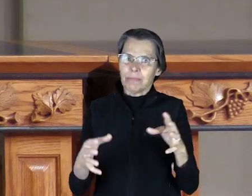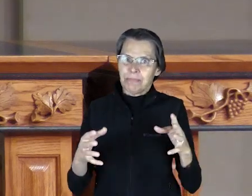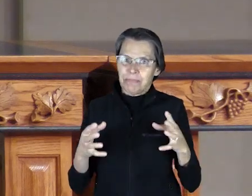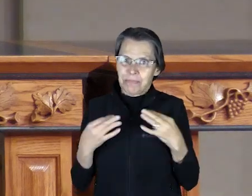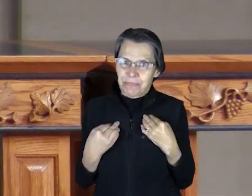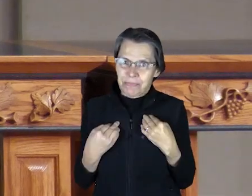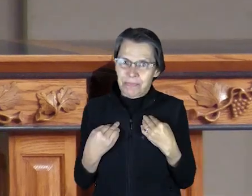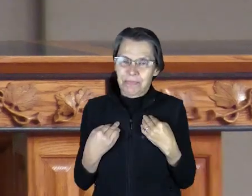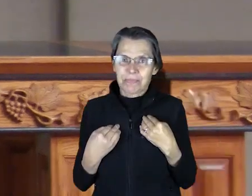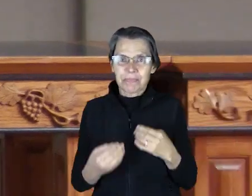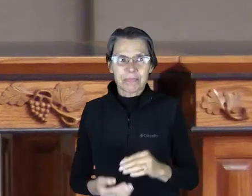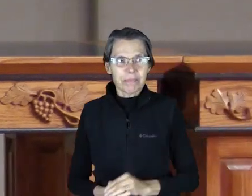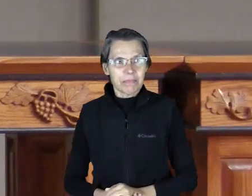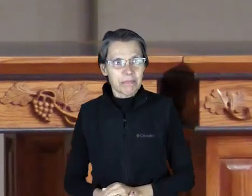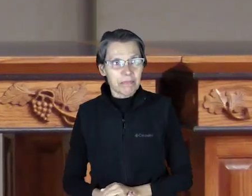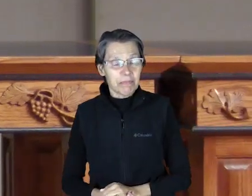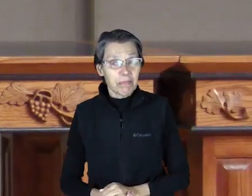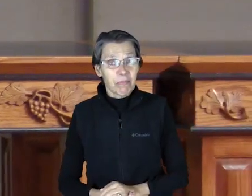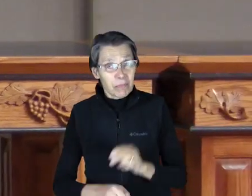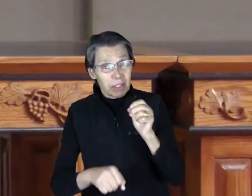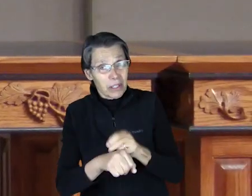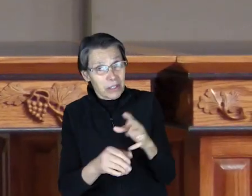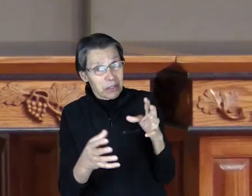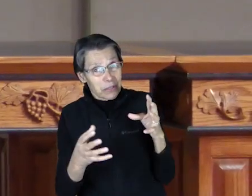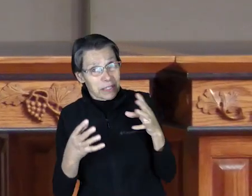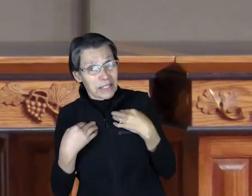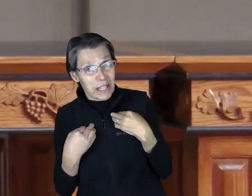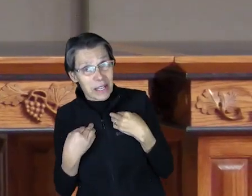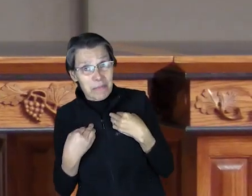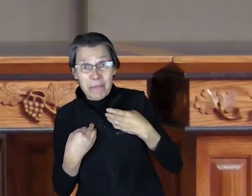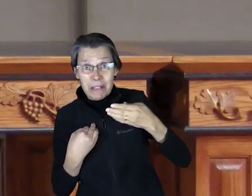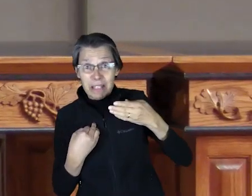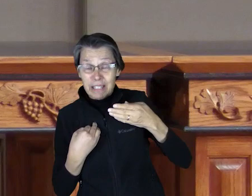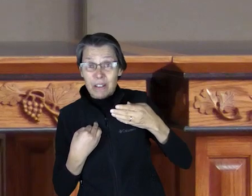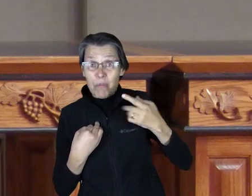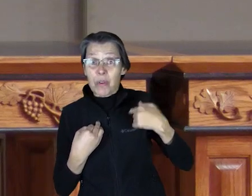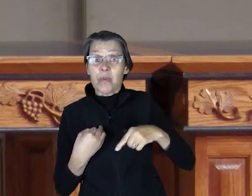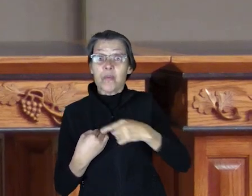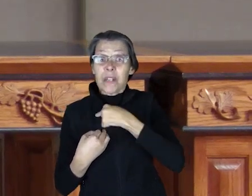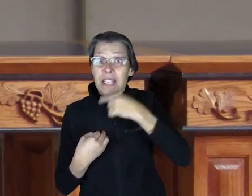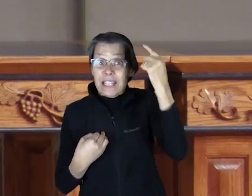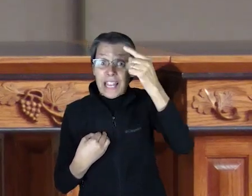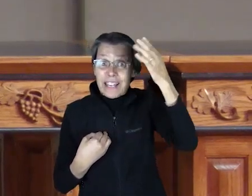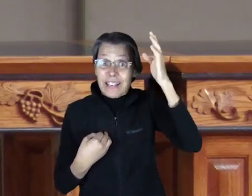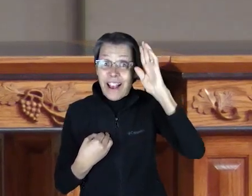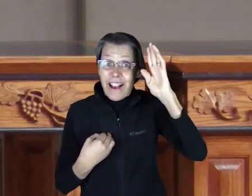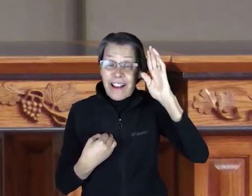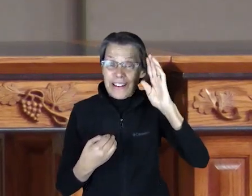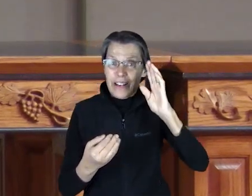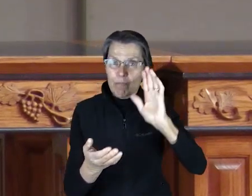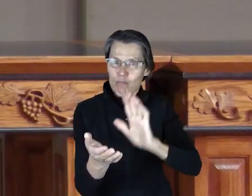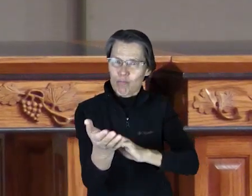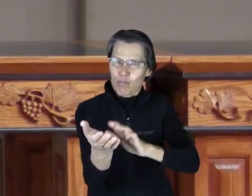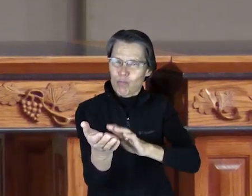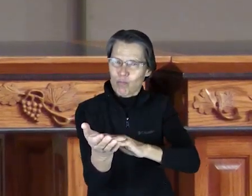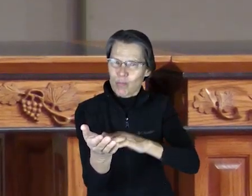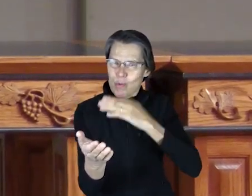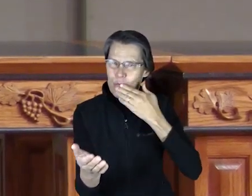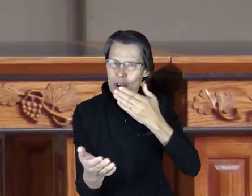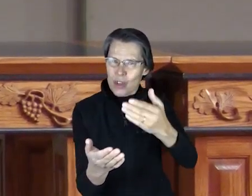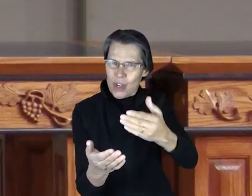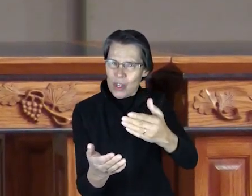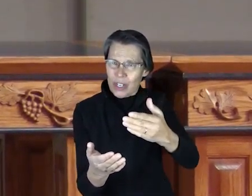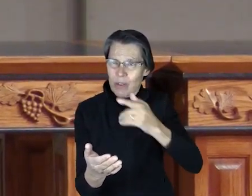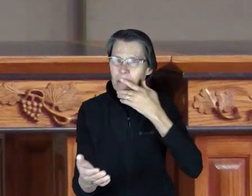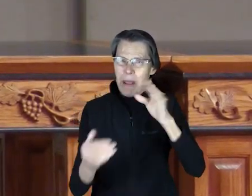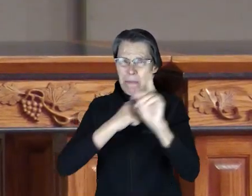Maybe it's letting go this understanding of God that we have, that God rewards the good and punishes the bad, and we can always